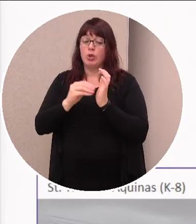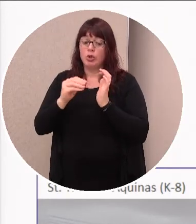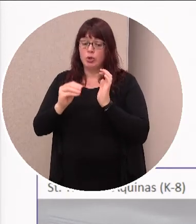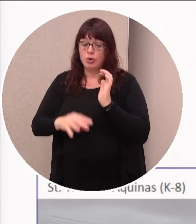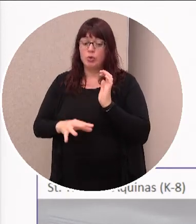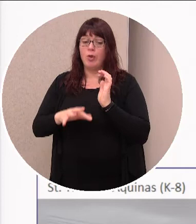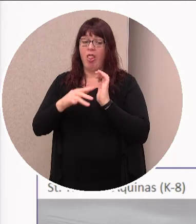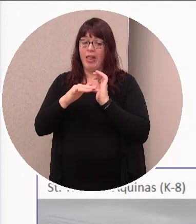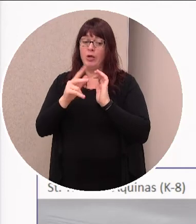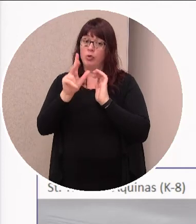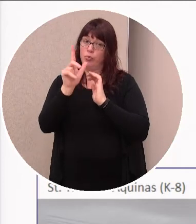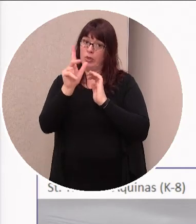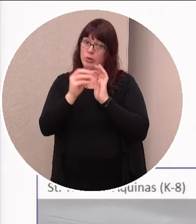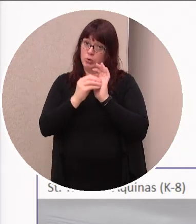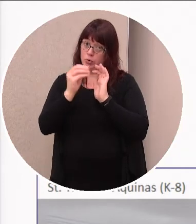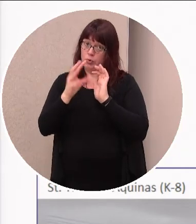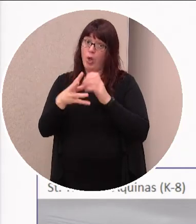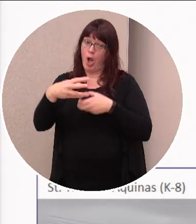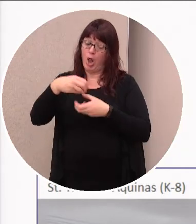a